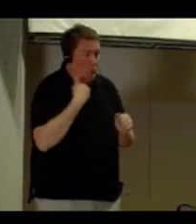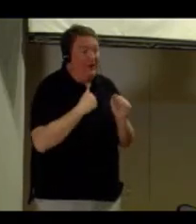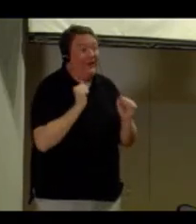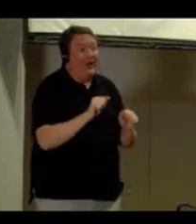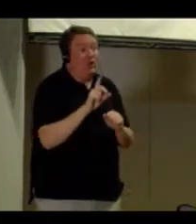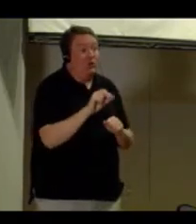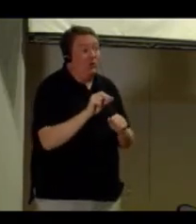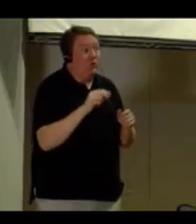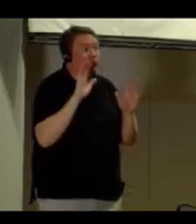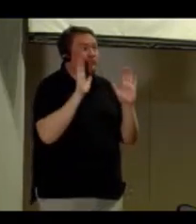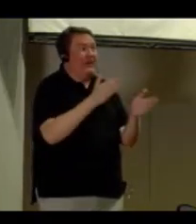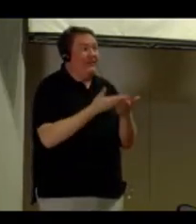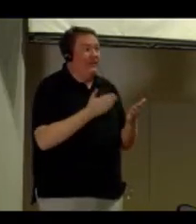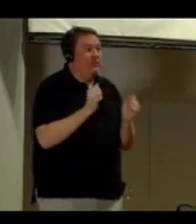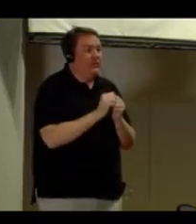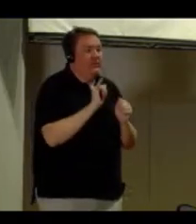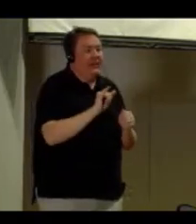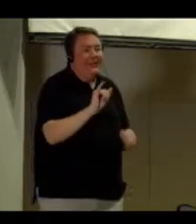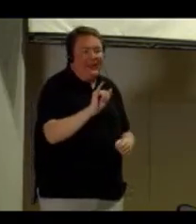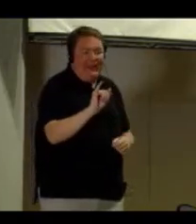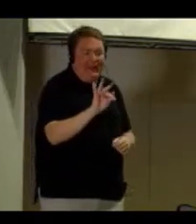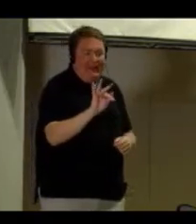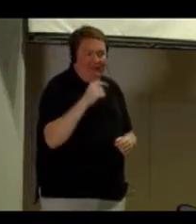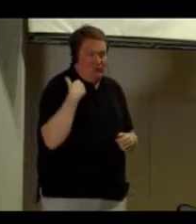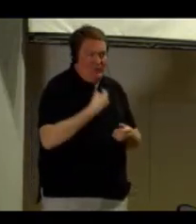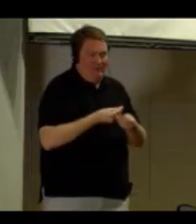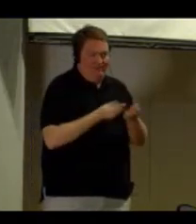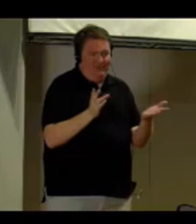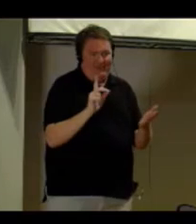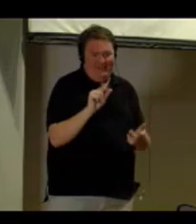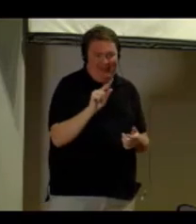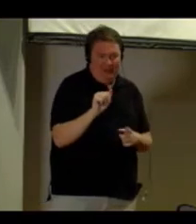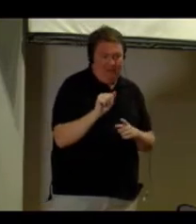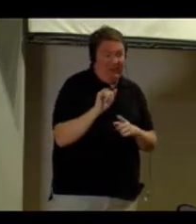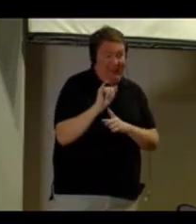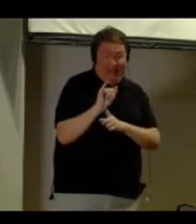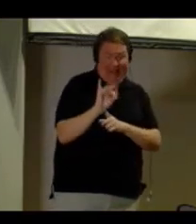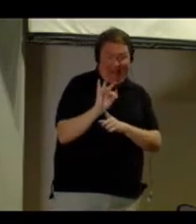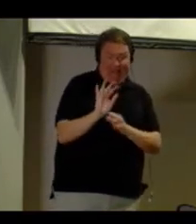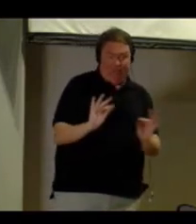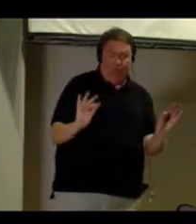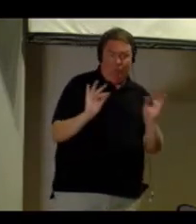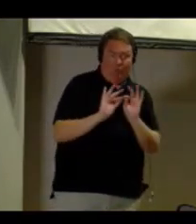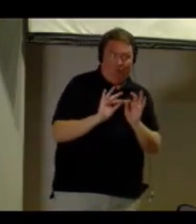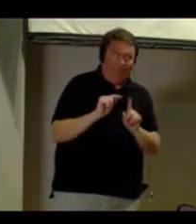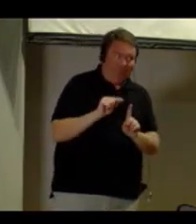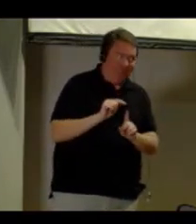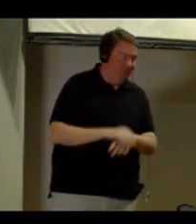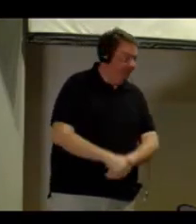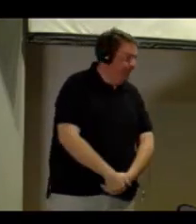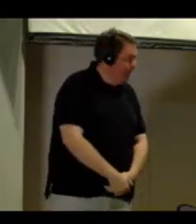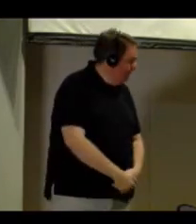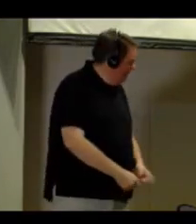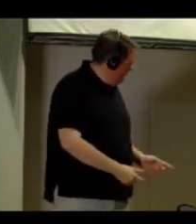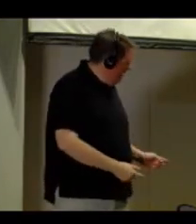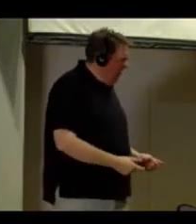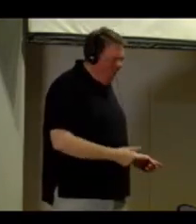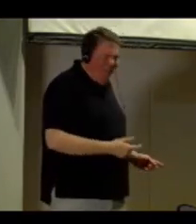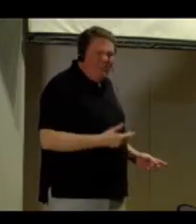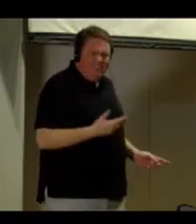the data out. Mm-hmm. It's interesting that you bring that up because I often have this conversation, modeling the weather. We're